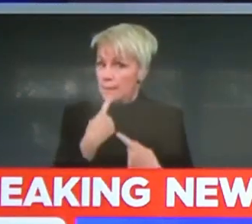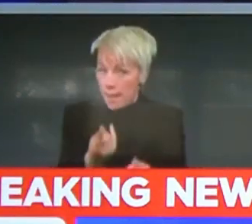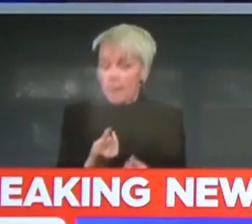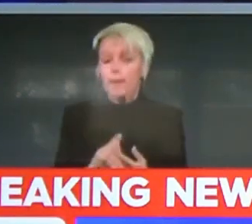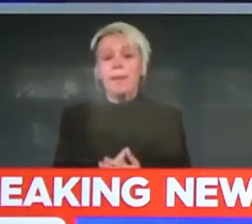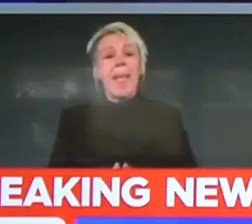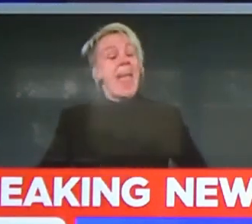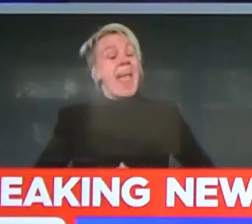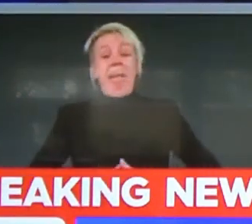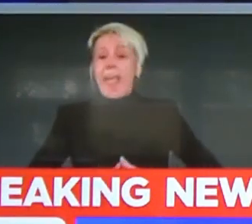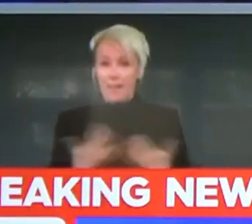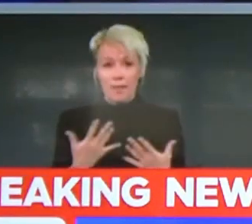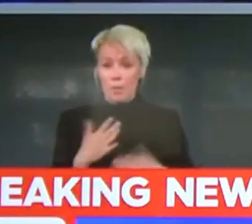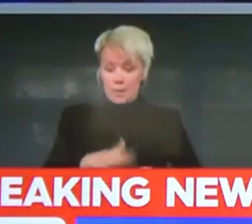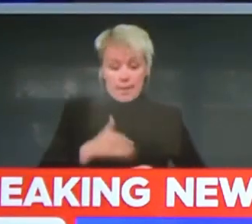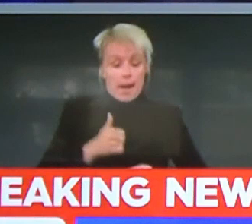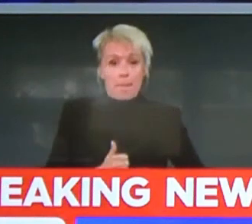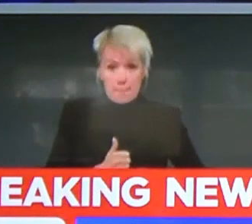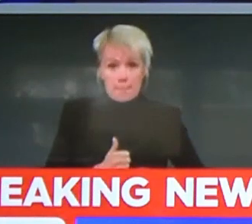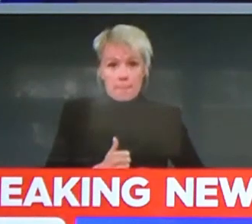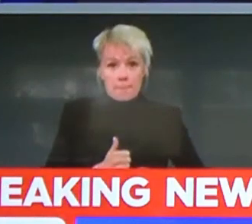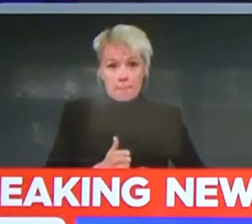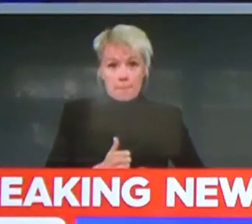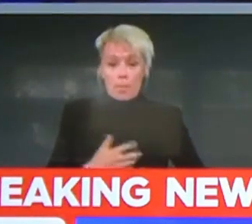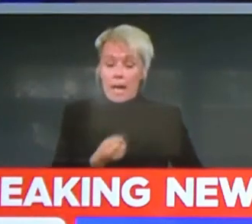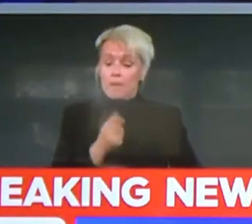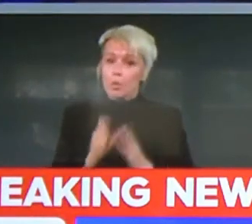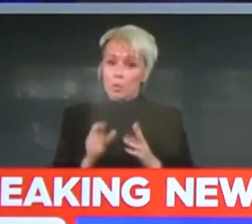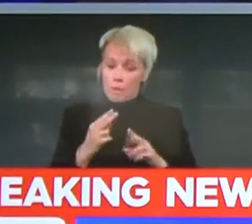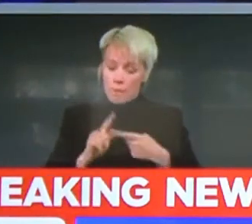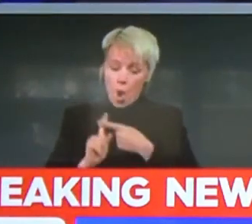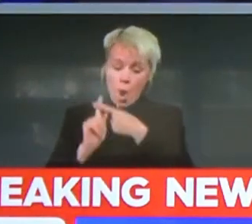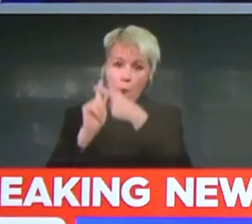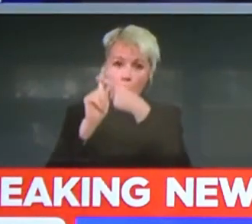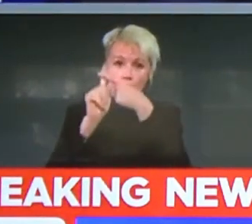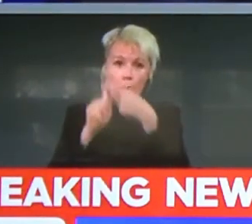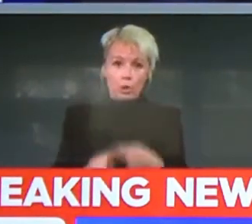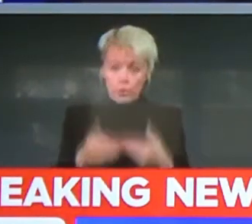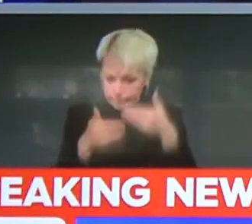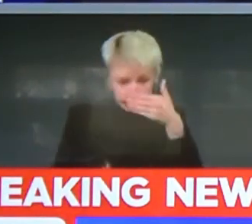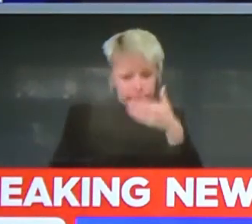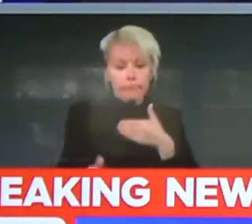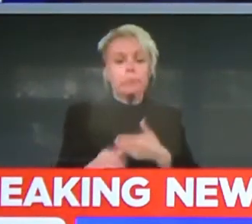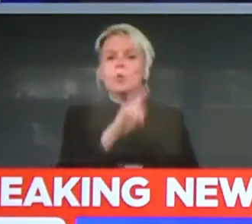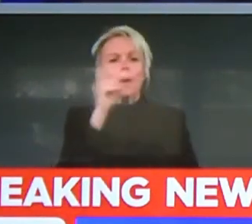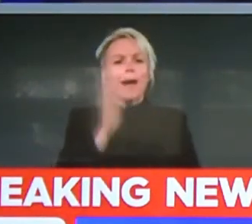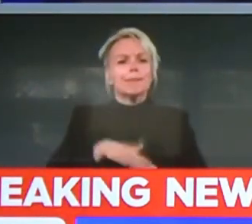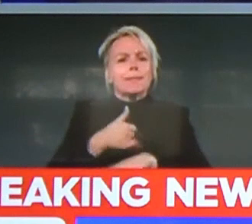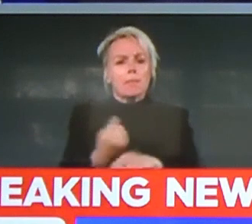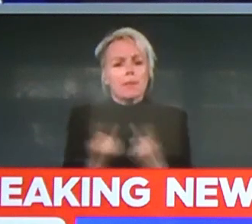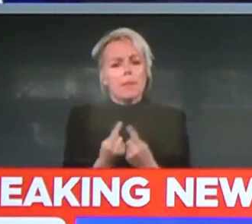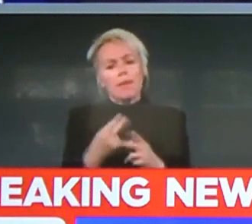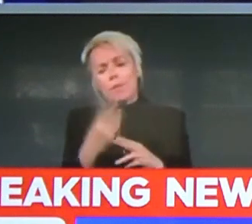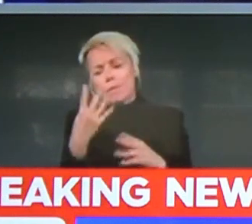we place, we believe, need to be for the long haul. The idea that you can put measures in place for 4 weeks and suddenly stop them